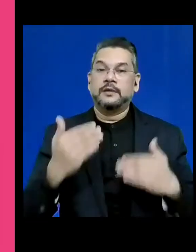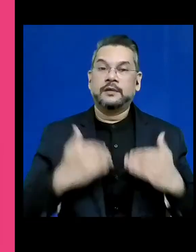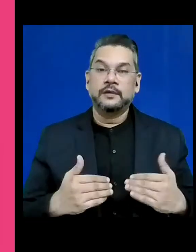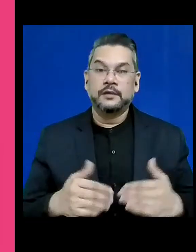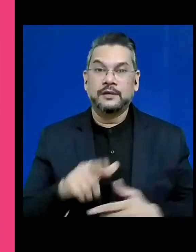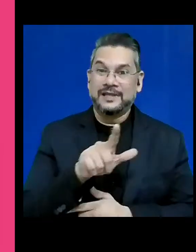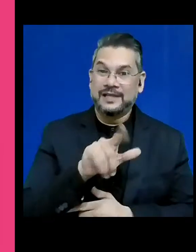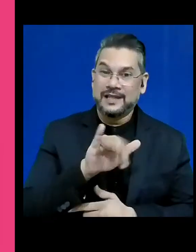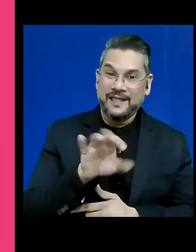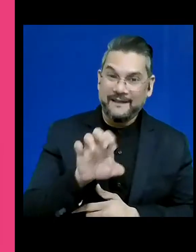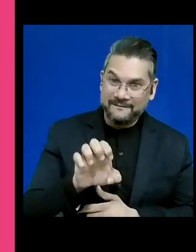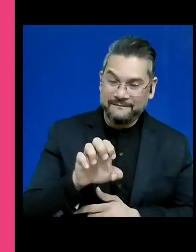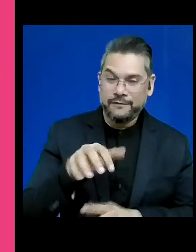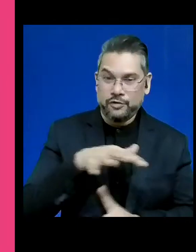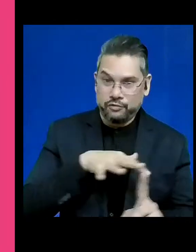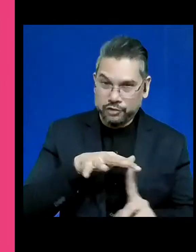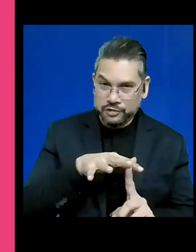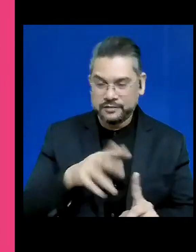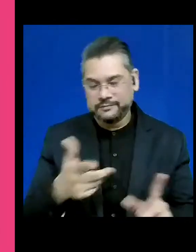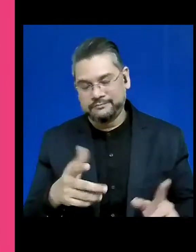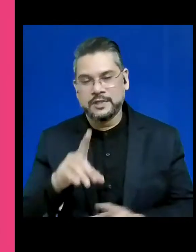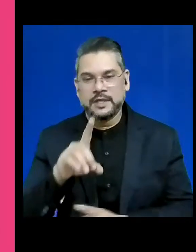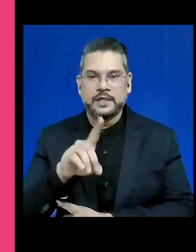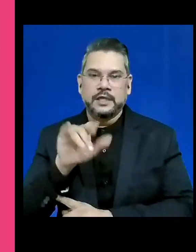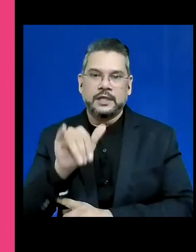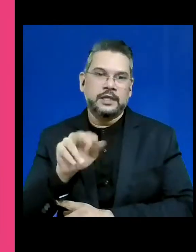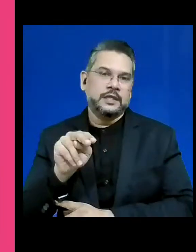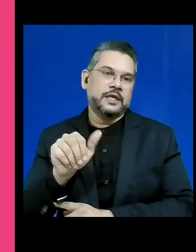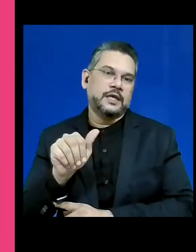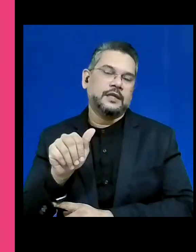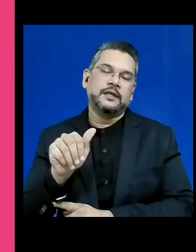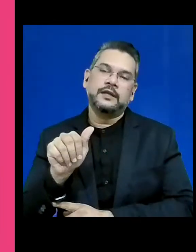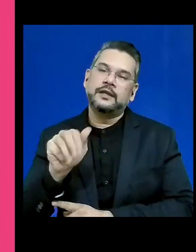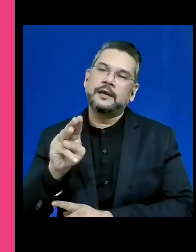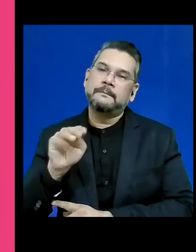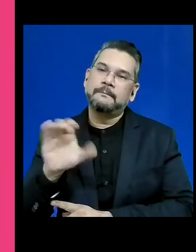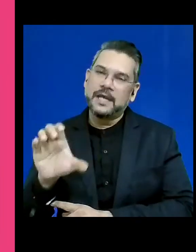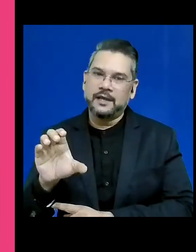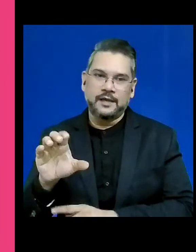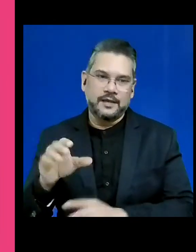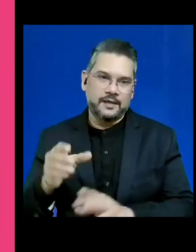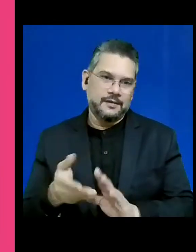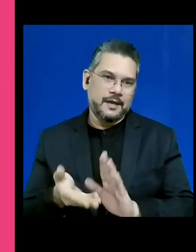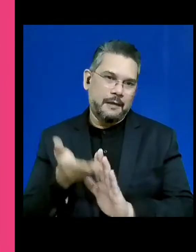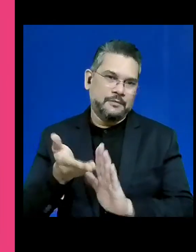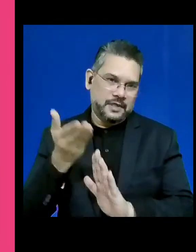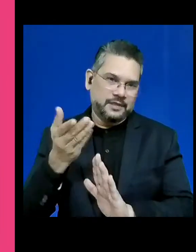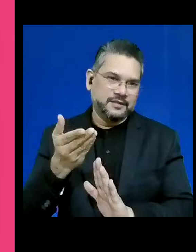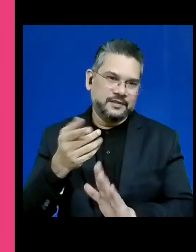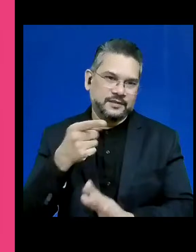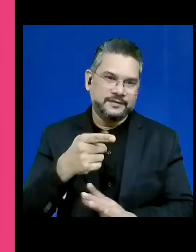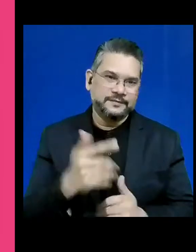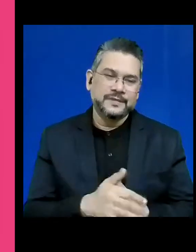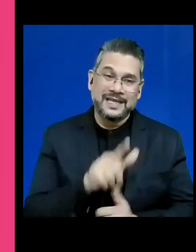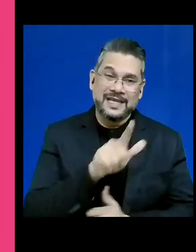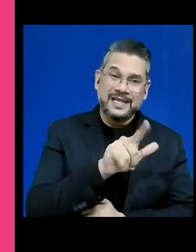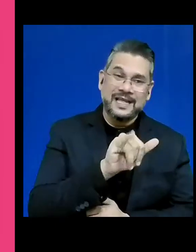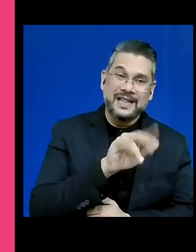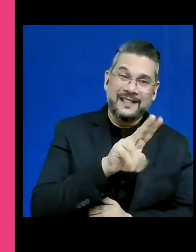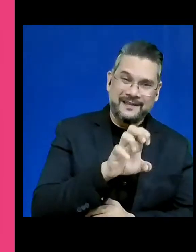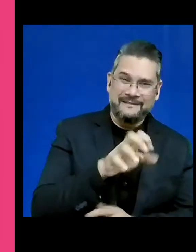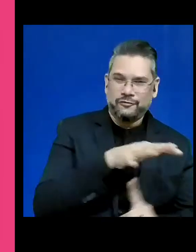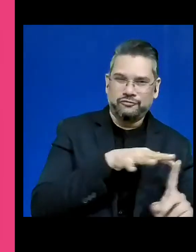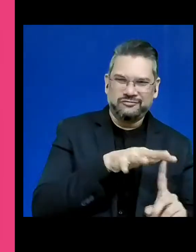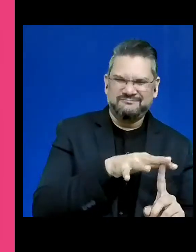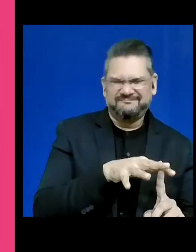and dynamic updates. As I mentioned earlier, live regions, I would avoid